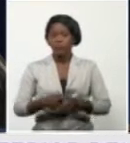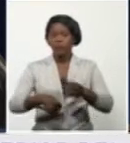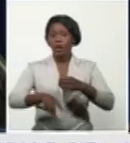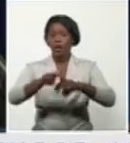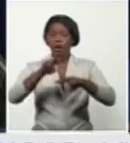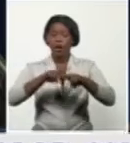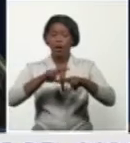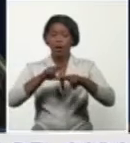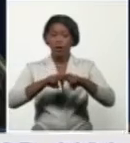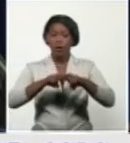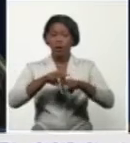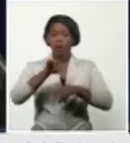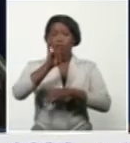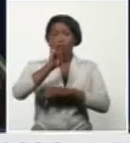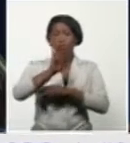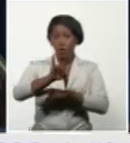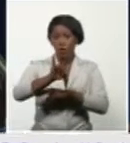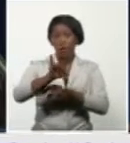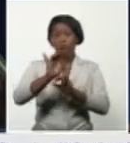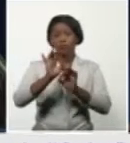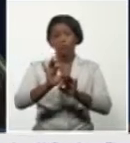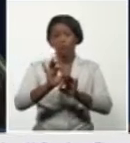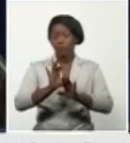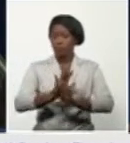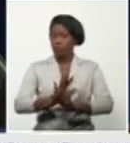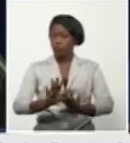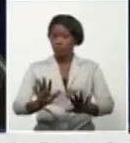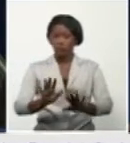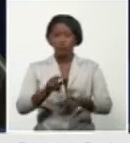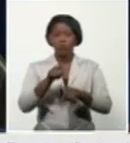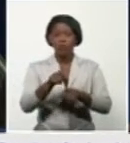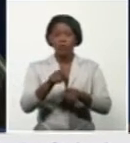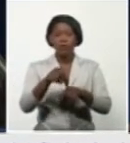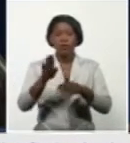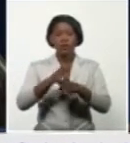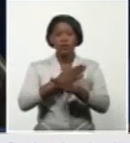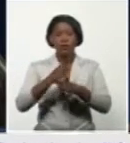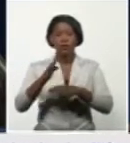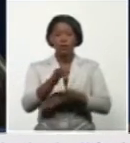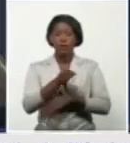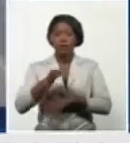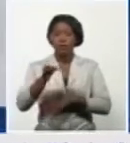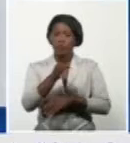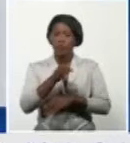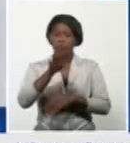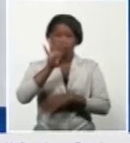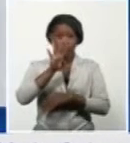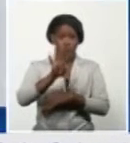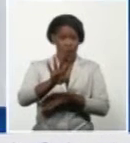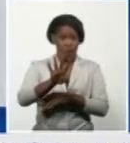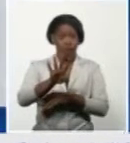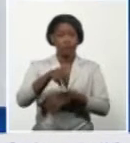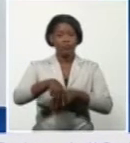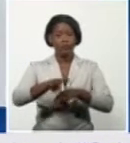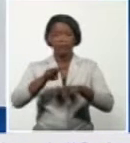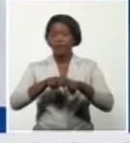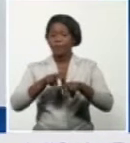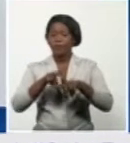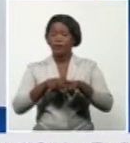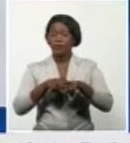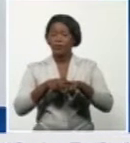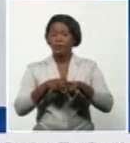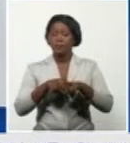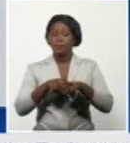In the analysis by provinces, the 9 cases were diagnosed in Havana, distributed in 4 municipalities of the